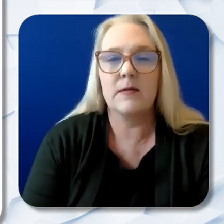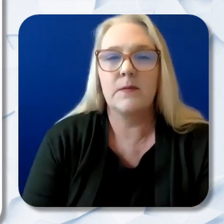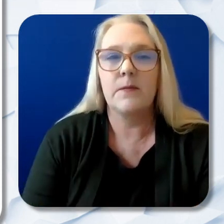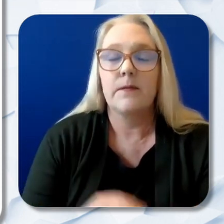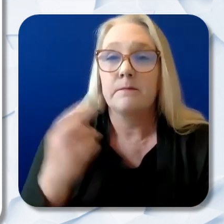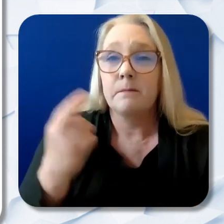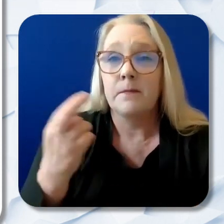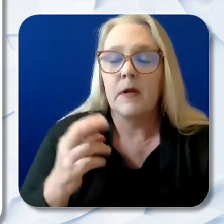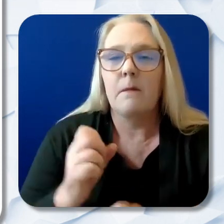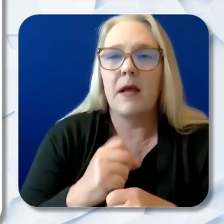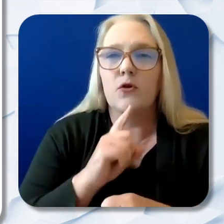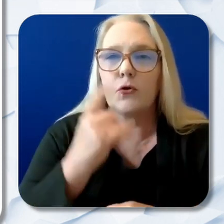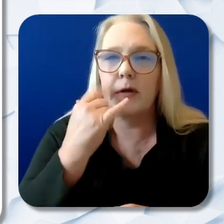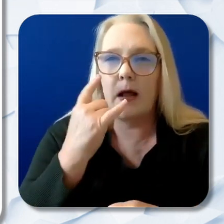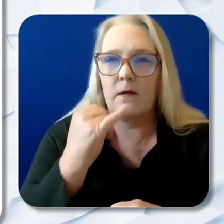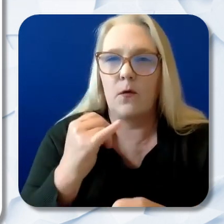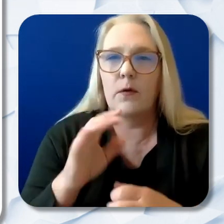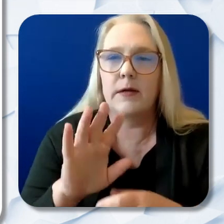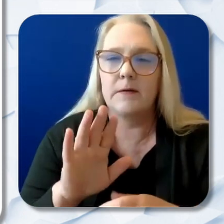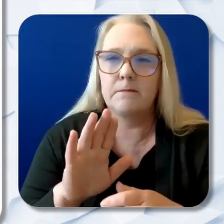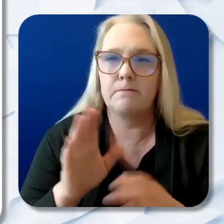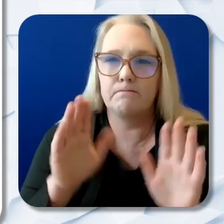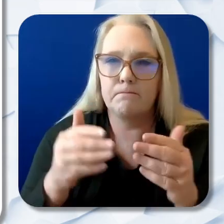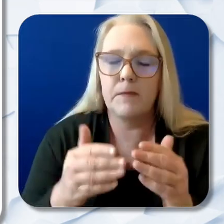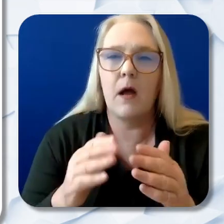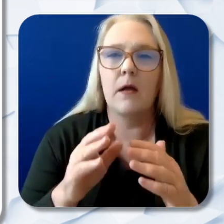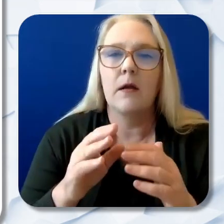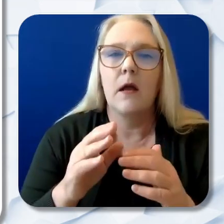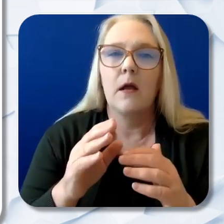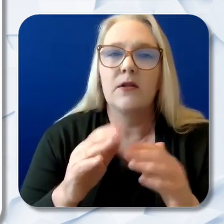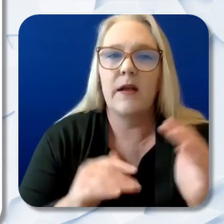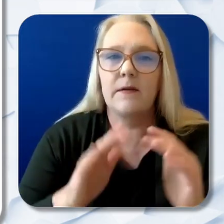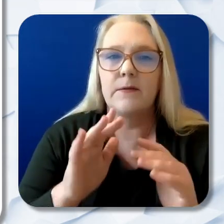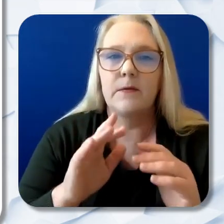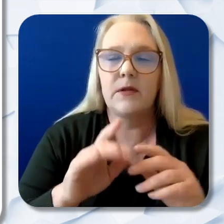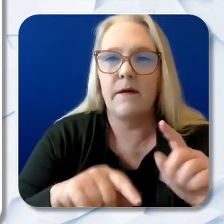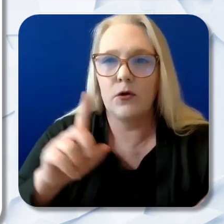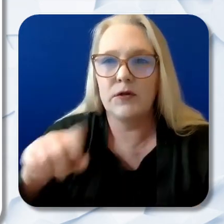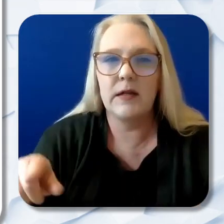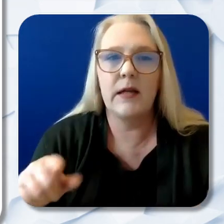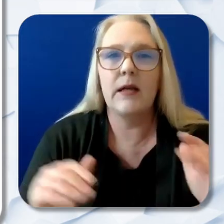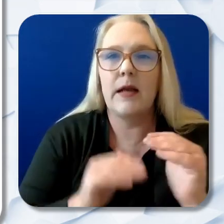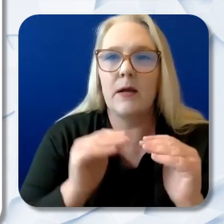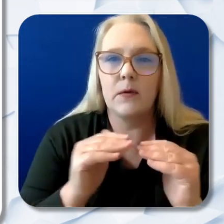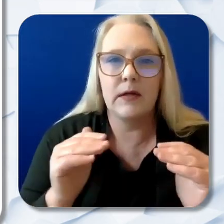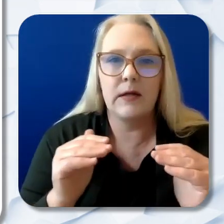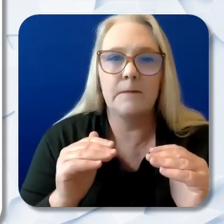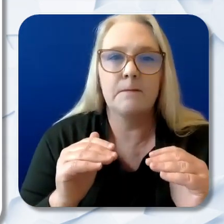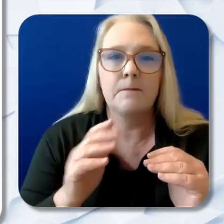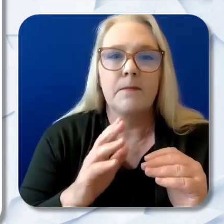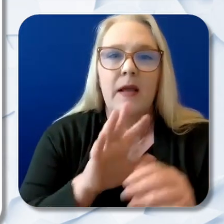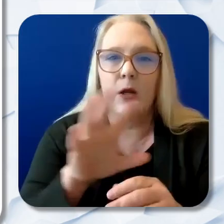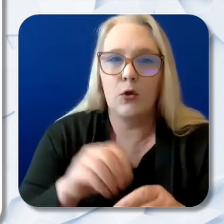to ensure California is centering diversity, equity, inclusion, and belonging in class implementation.